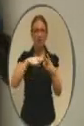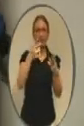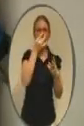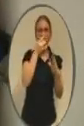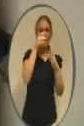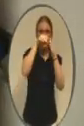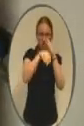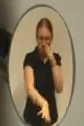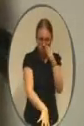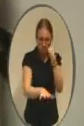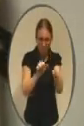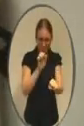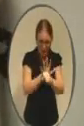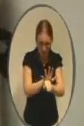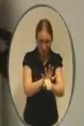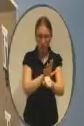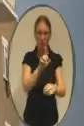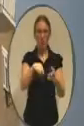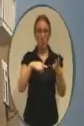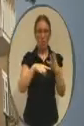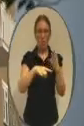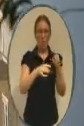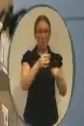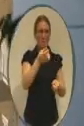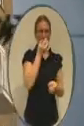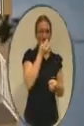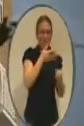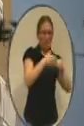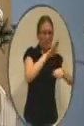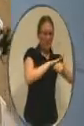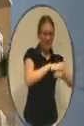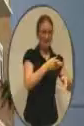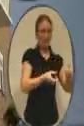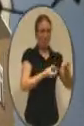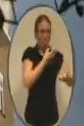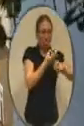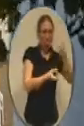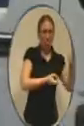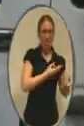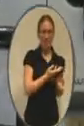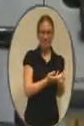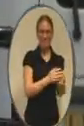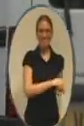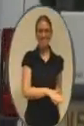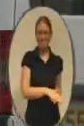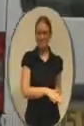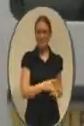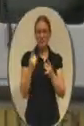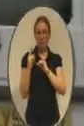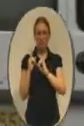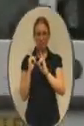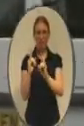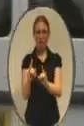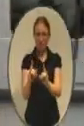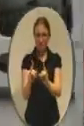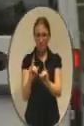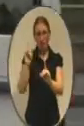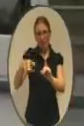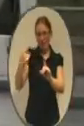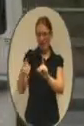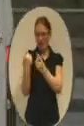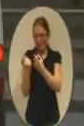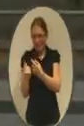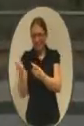items in communal areas such as corridors and staircases and this may be dangerous and cause delays during an emergency